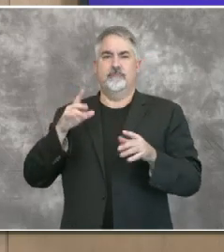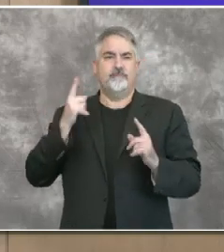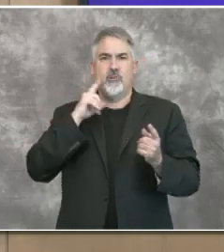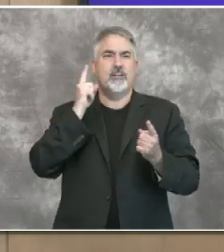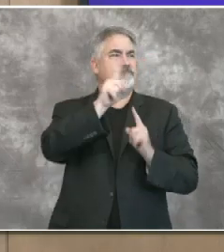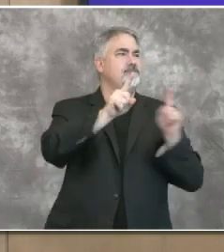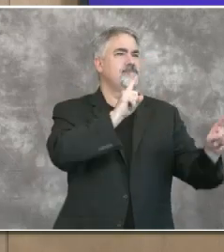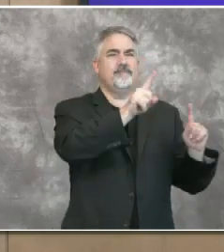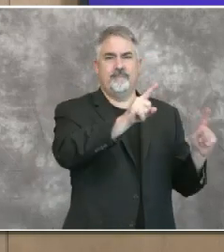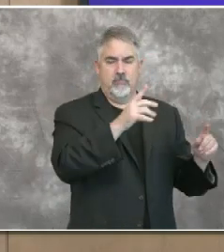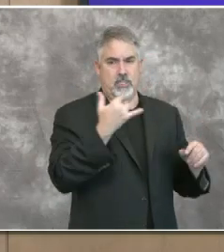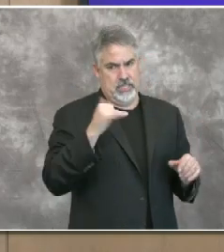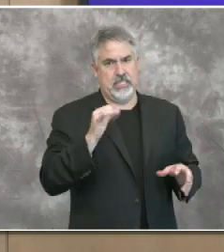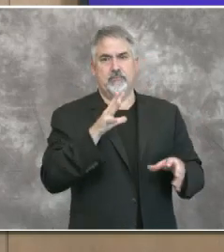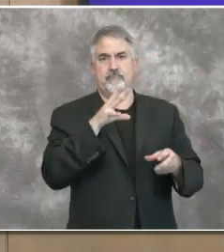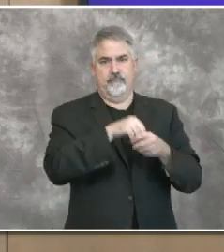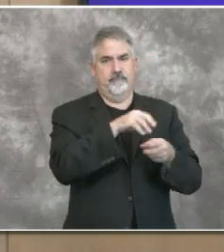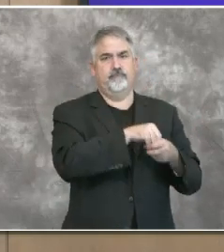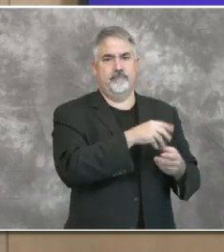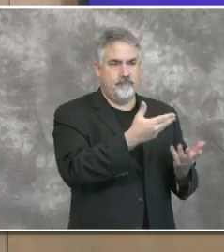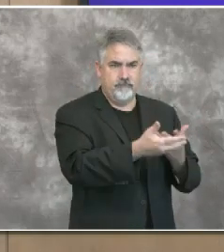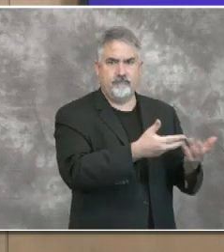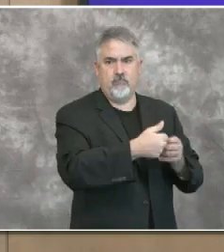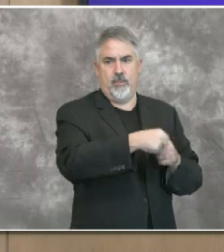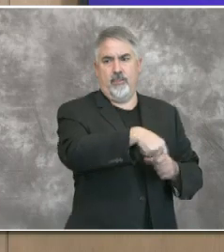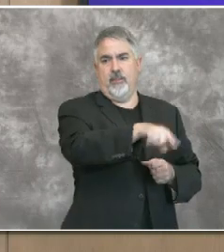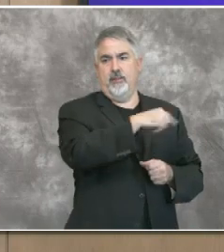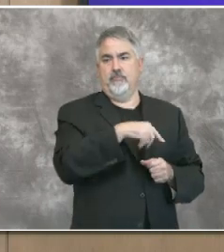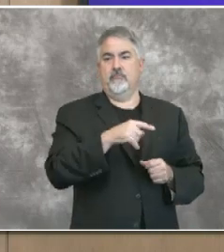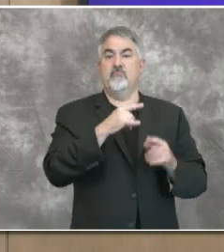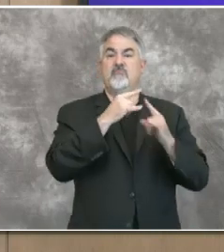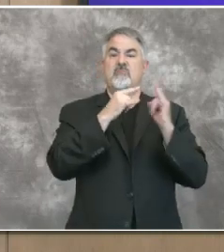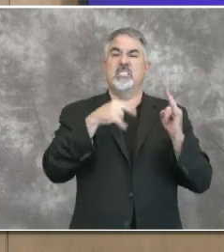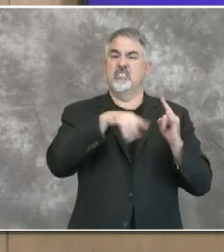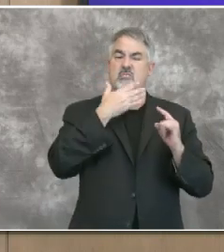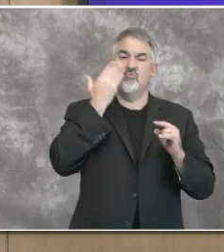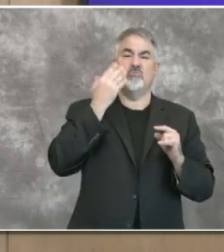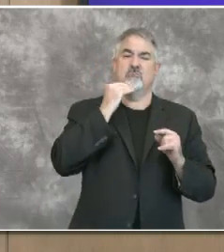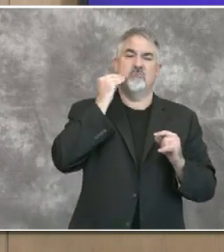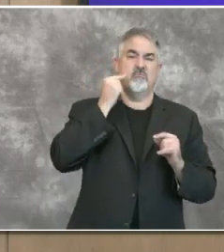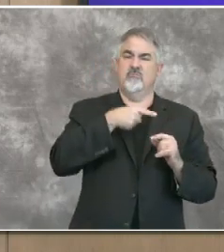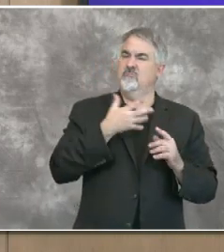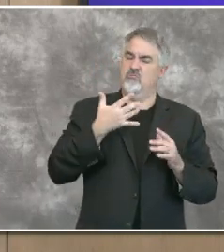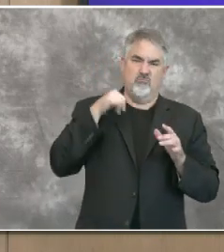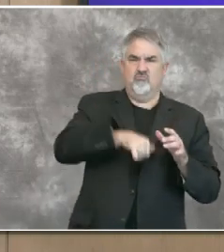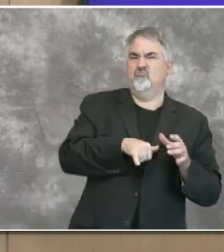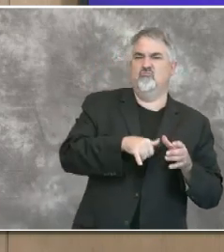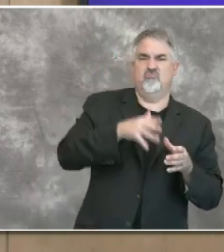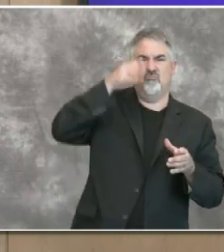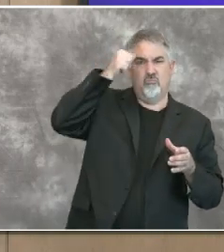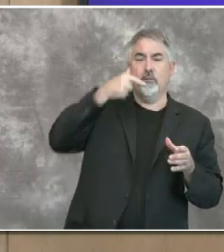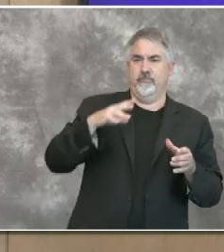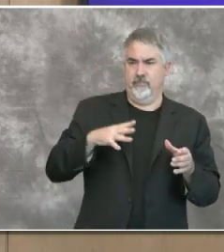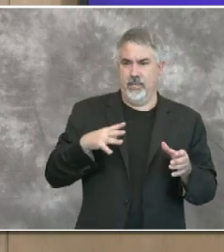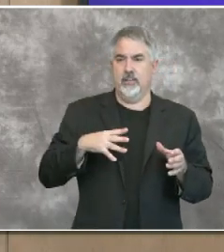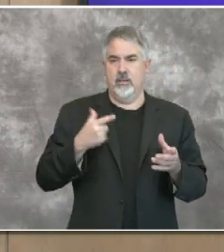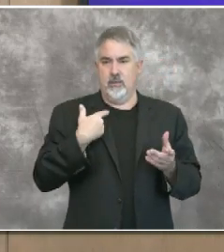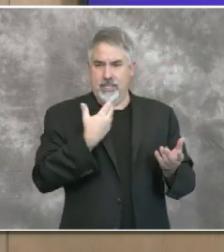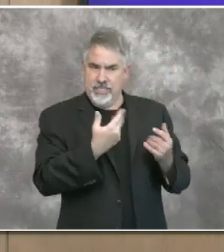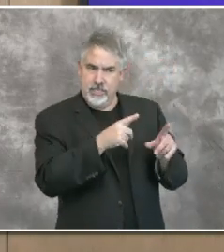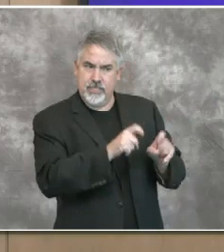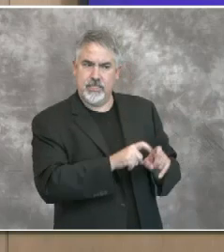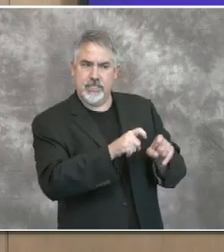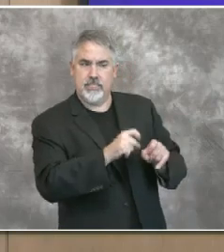have individuals who are in encampments who are symptomatic, we certainly want to make sure that they get tested and that they have the availability